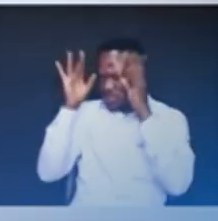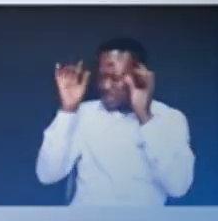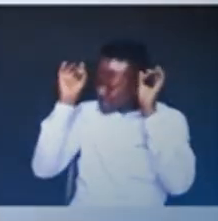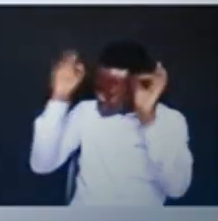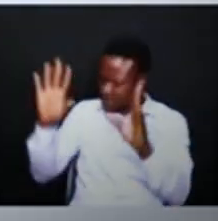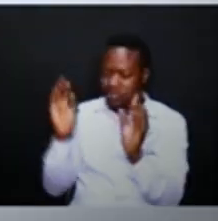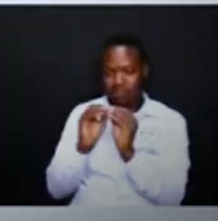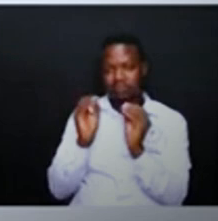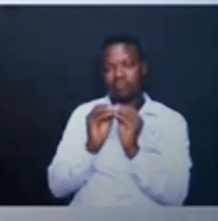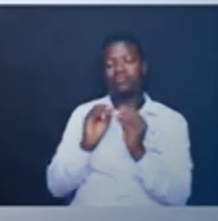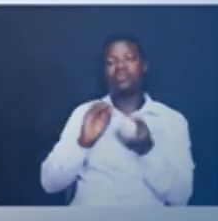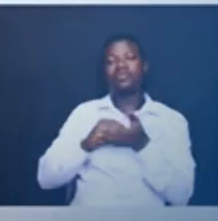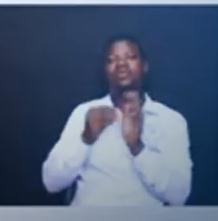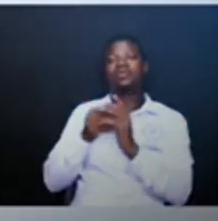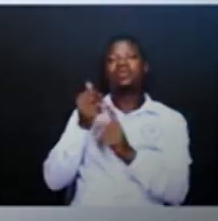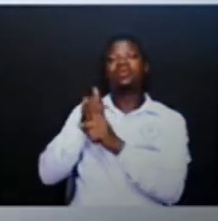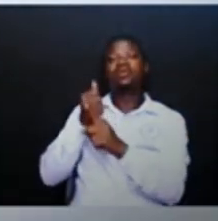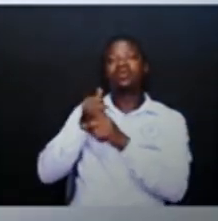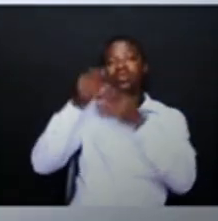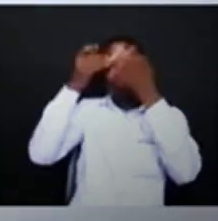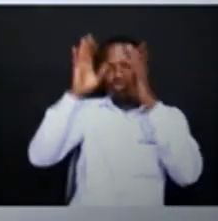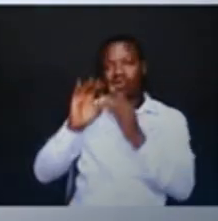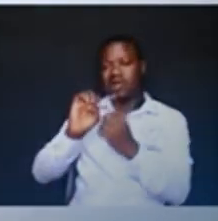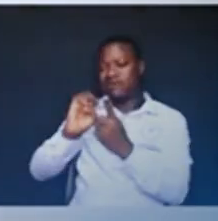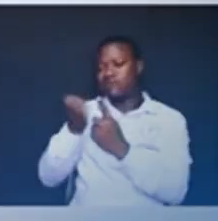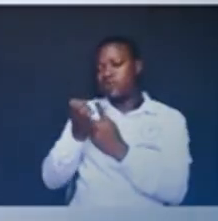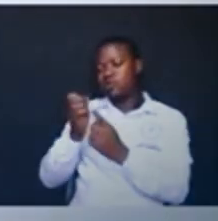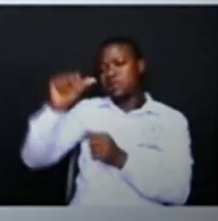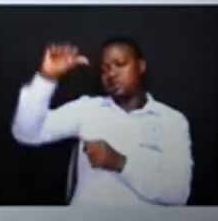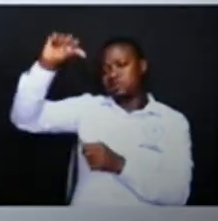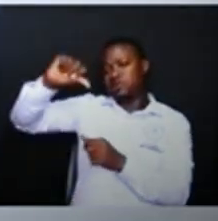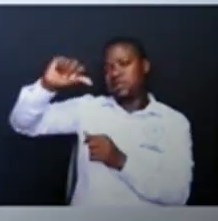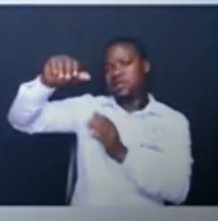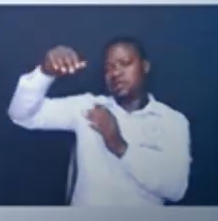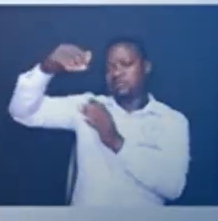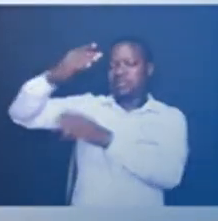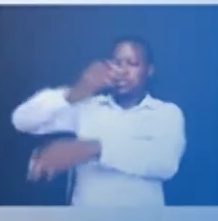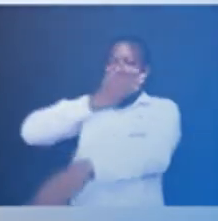It facilitates environmental degradation.